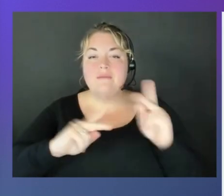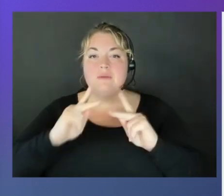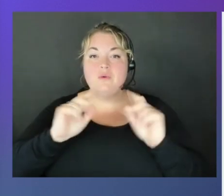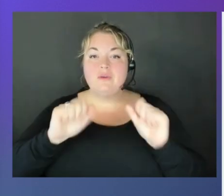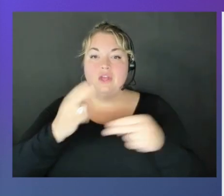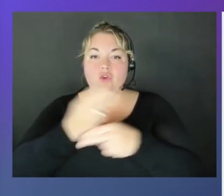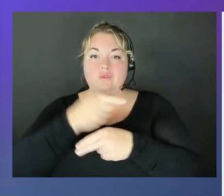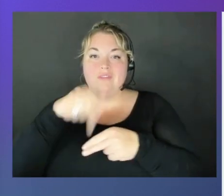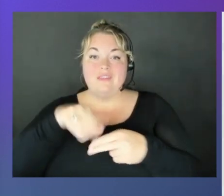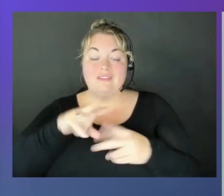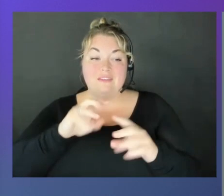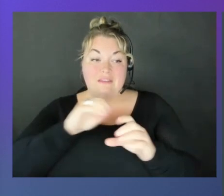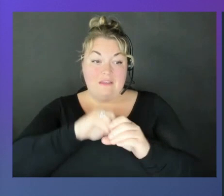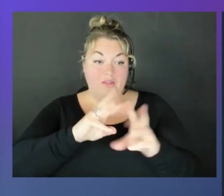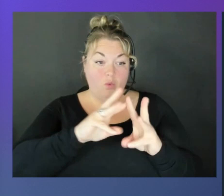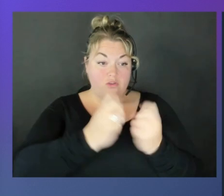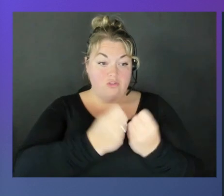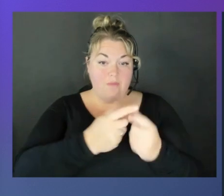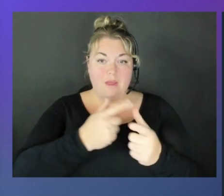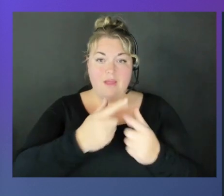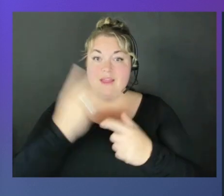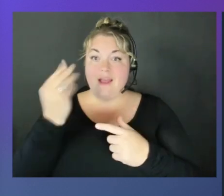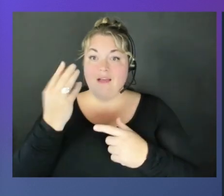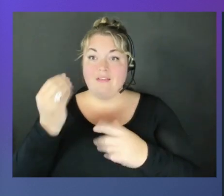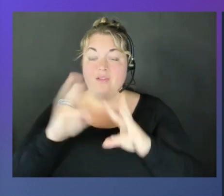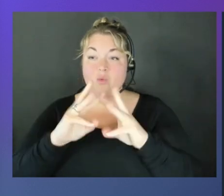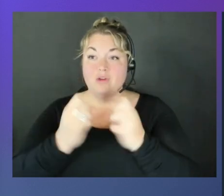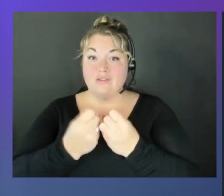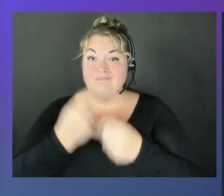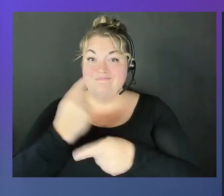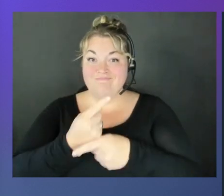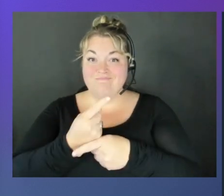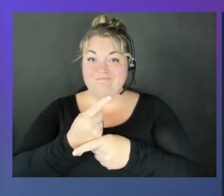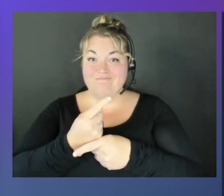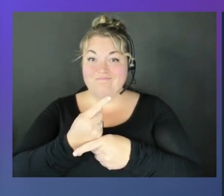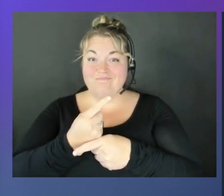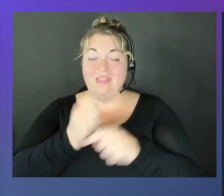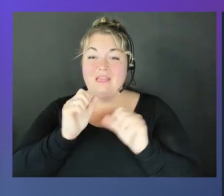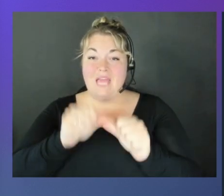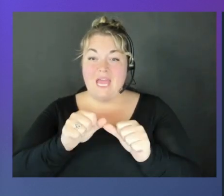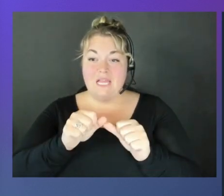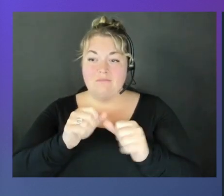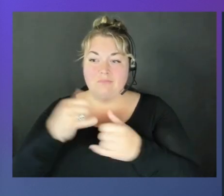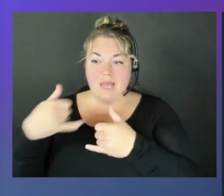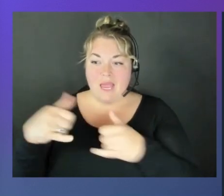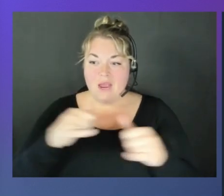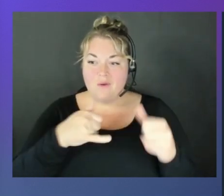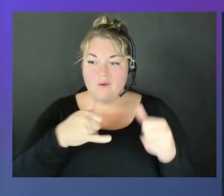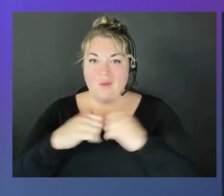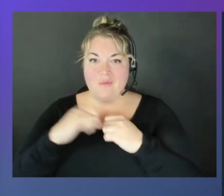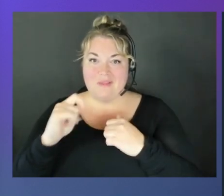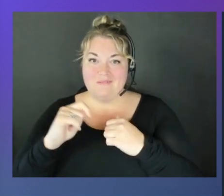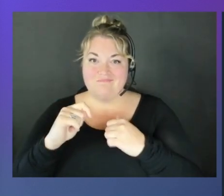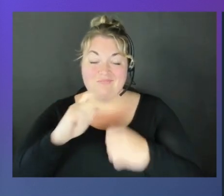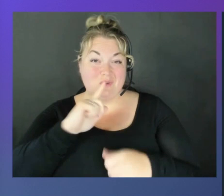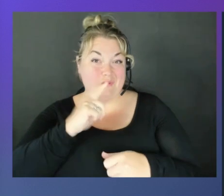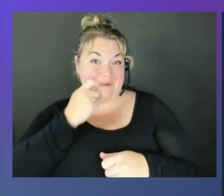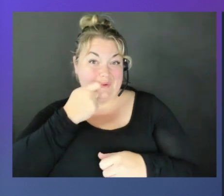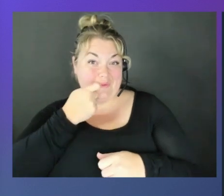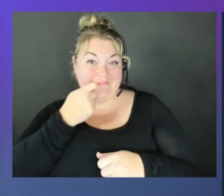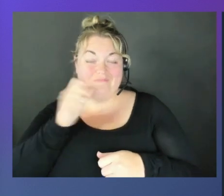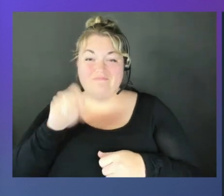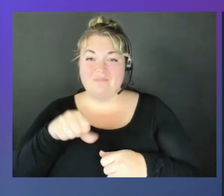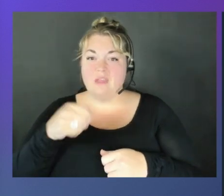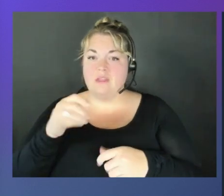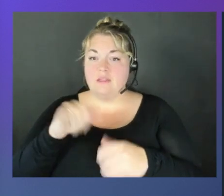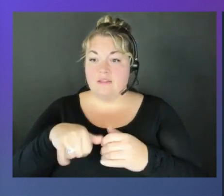workshop, and then they can use it outside of the workshop. That's right. That's you can right. Like hack away and play around with it. Yeah. Cool. Yeah, and then this last slide certainly